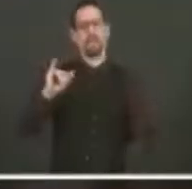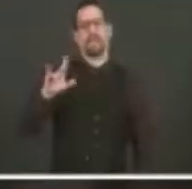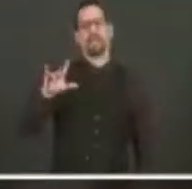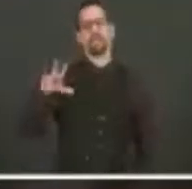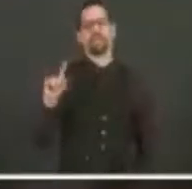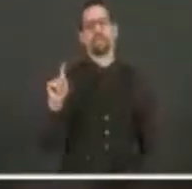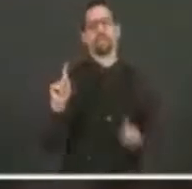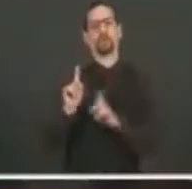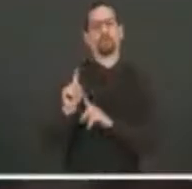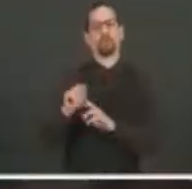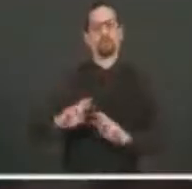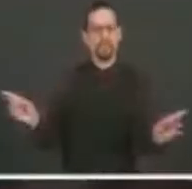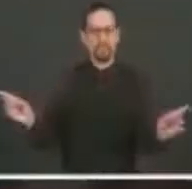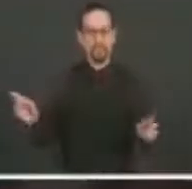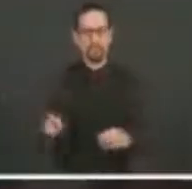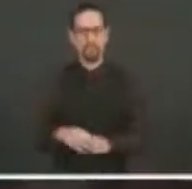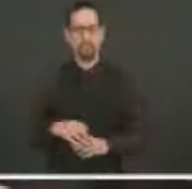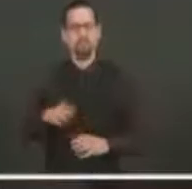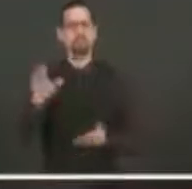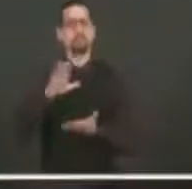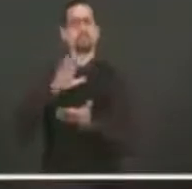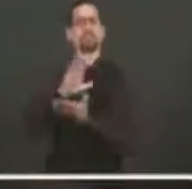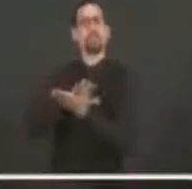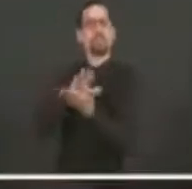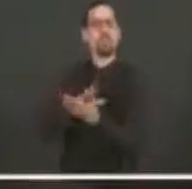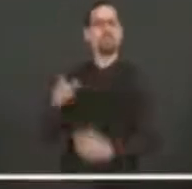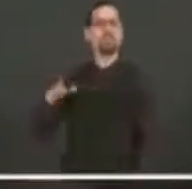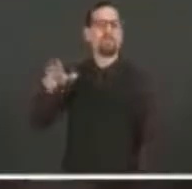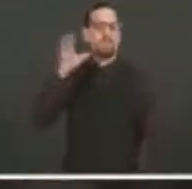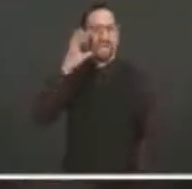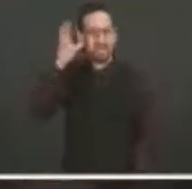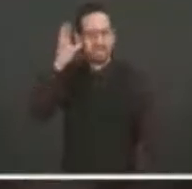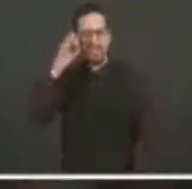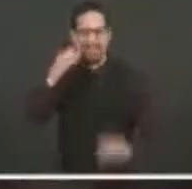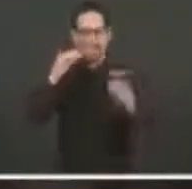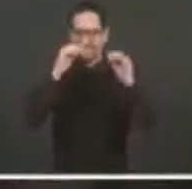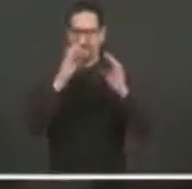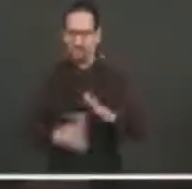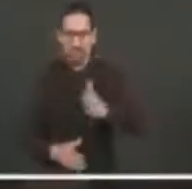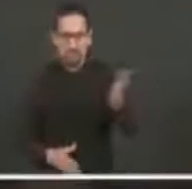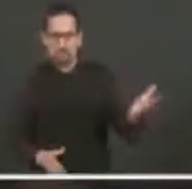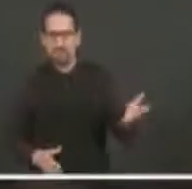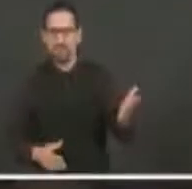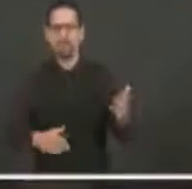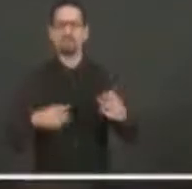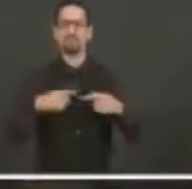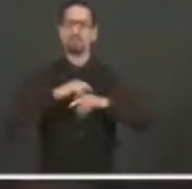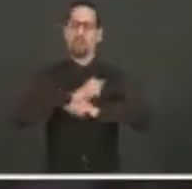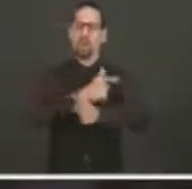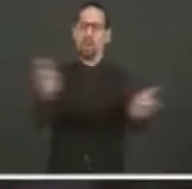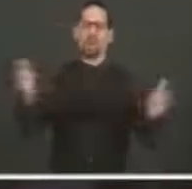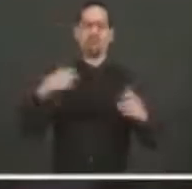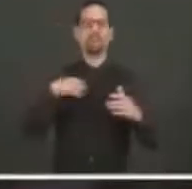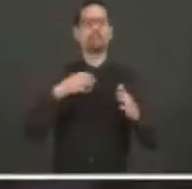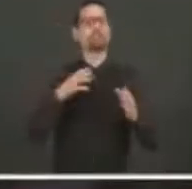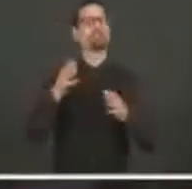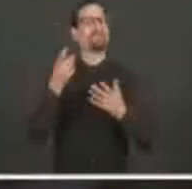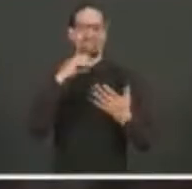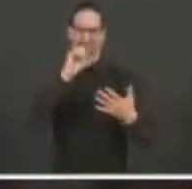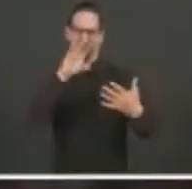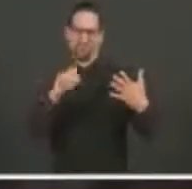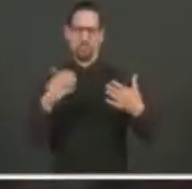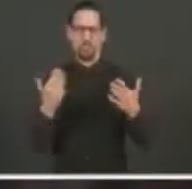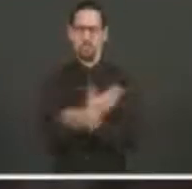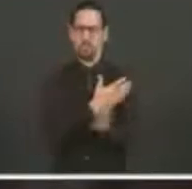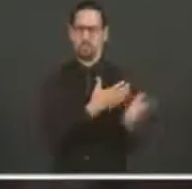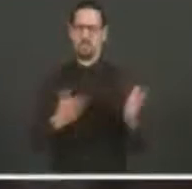parents, teachers, educators, families about what the new protocols are and how to stay safe. So that is part of something that they have to